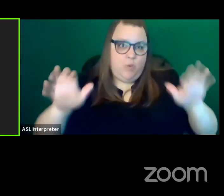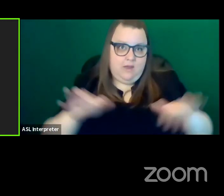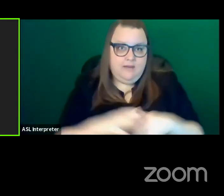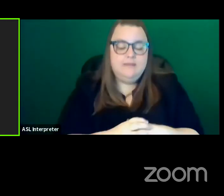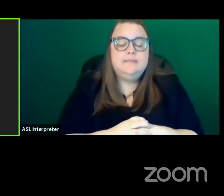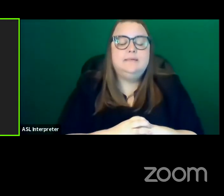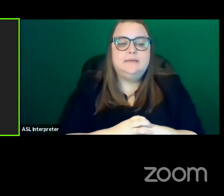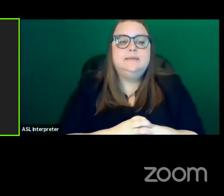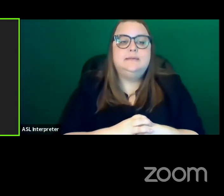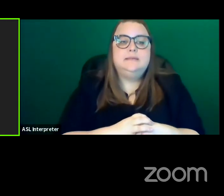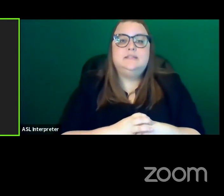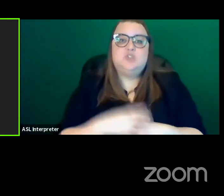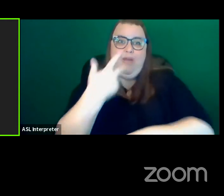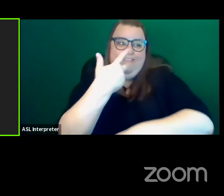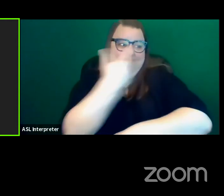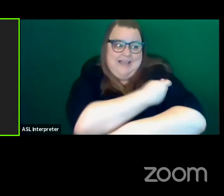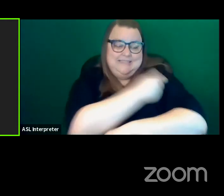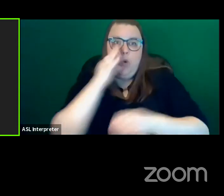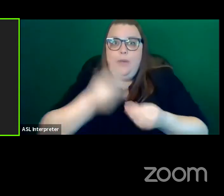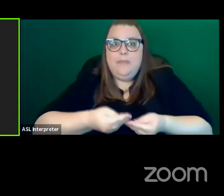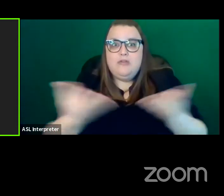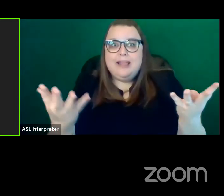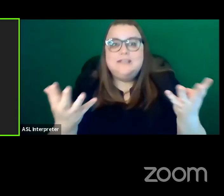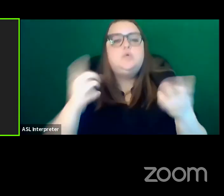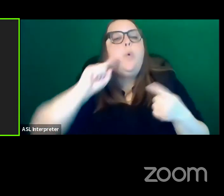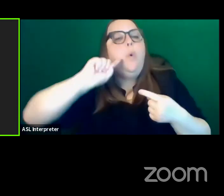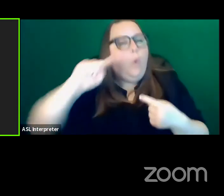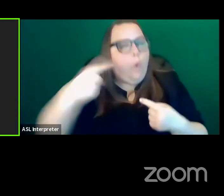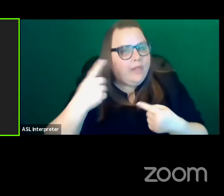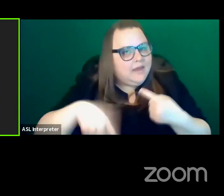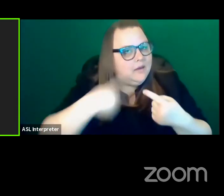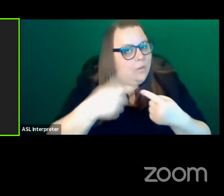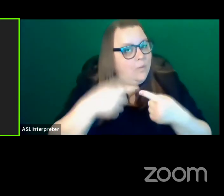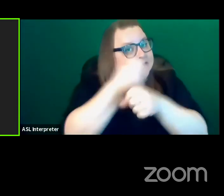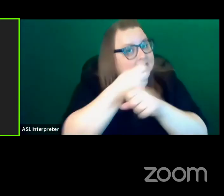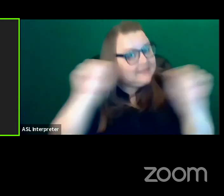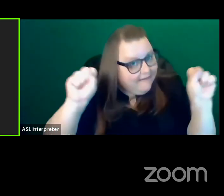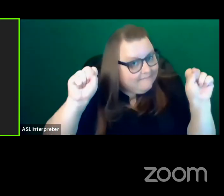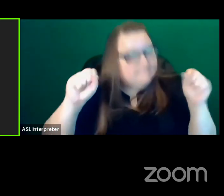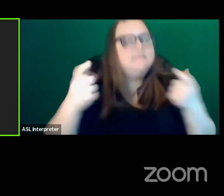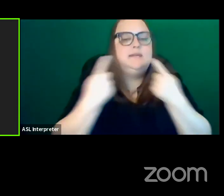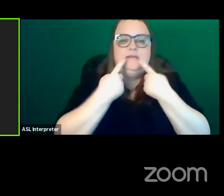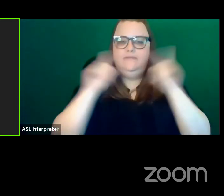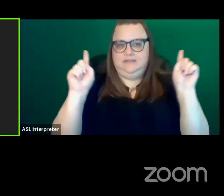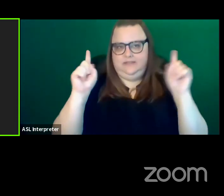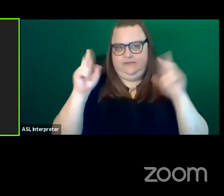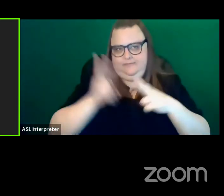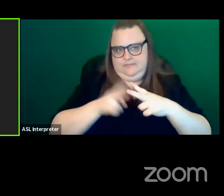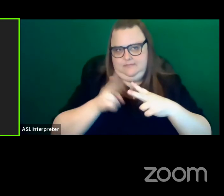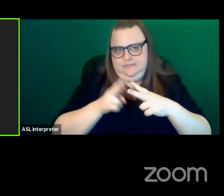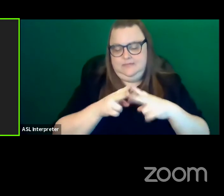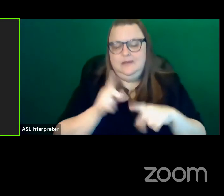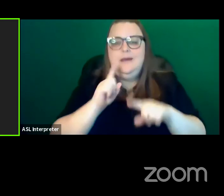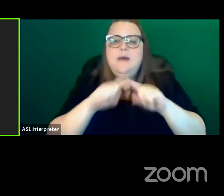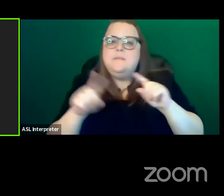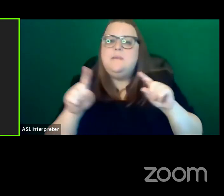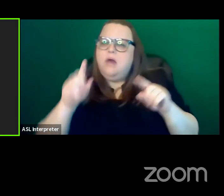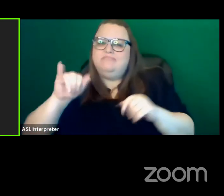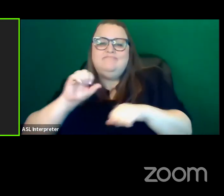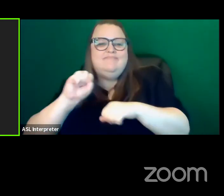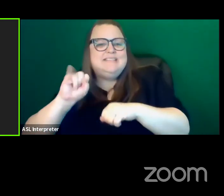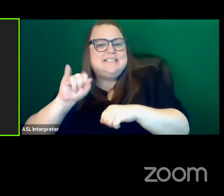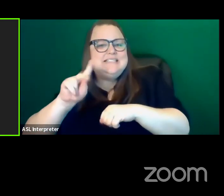be released until they are deemed safe and effective. But these common side effects are an important consideration while